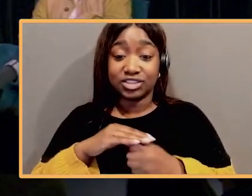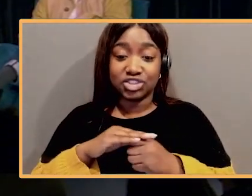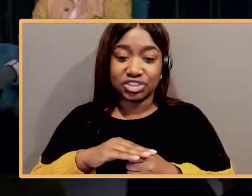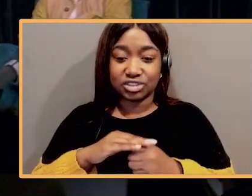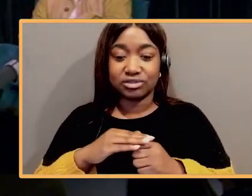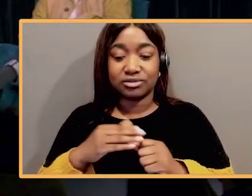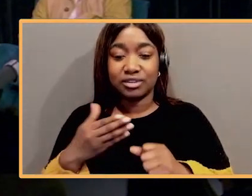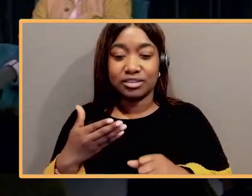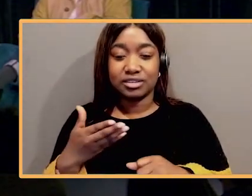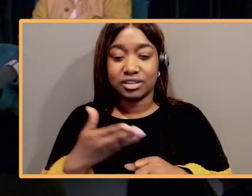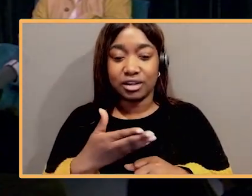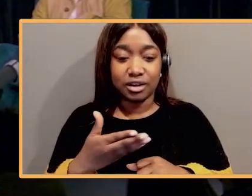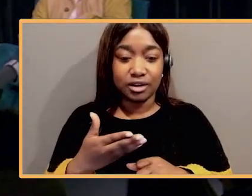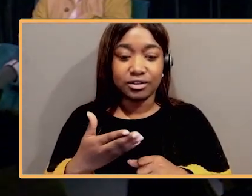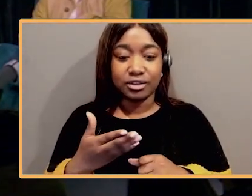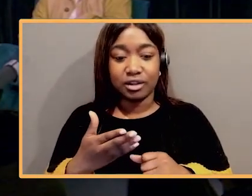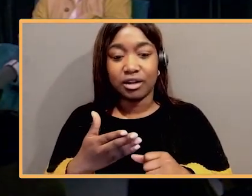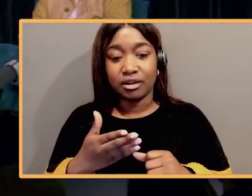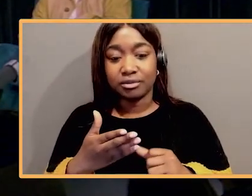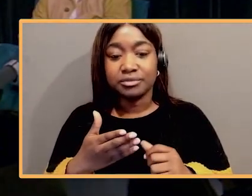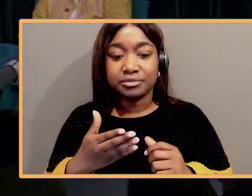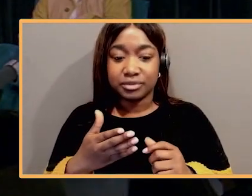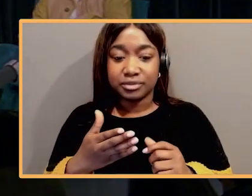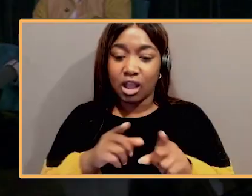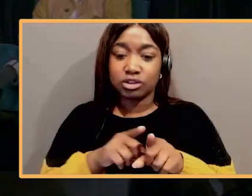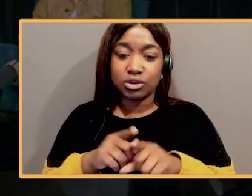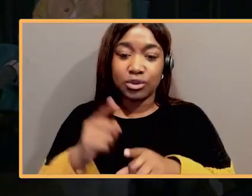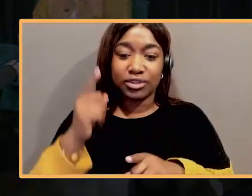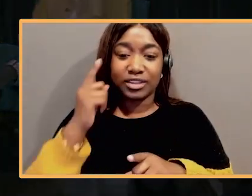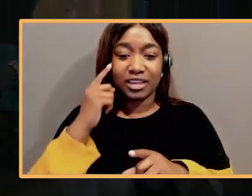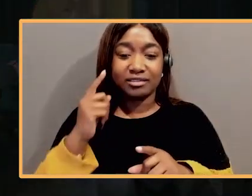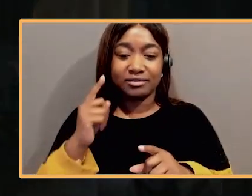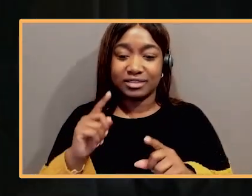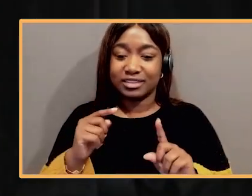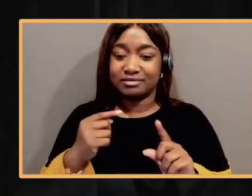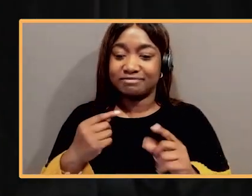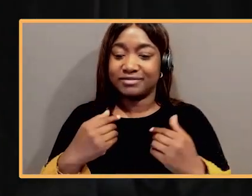God, what's that? There's a quote that's like,